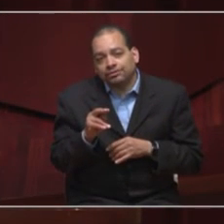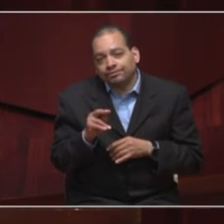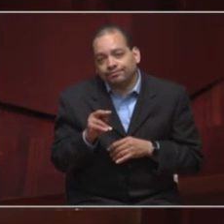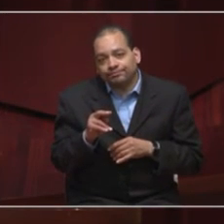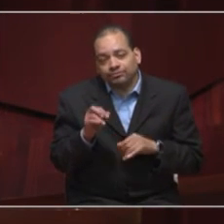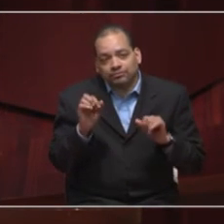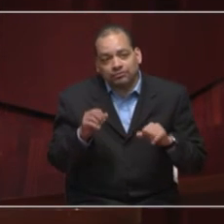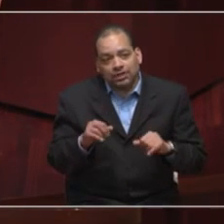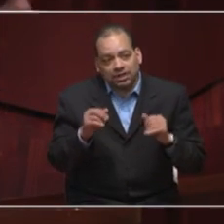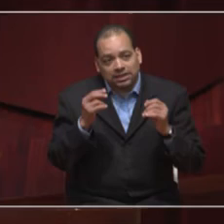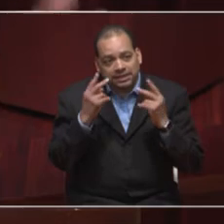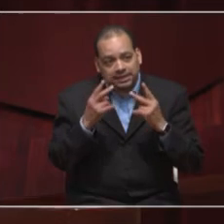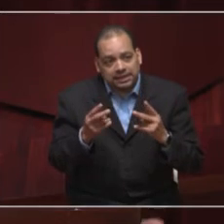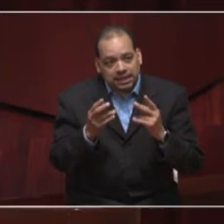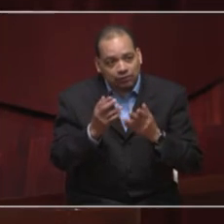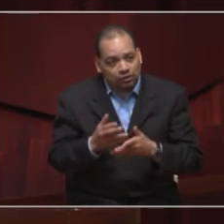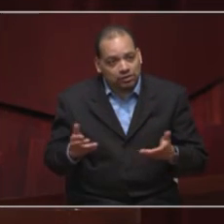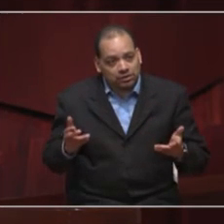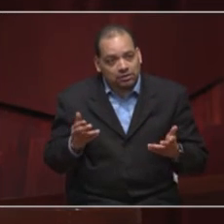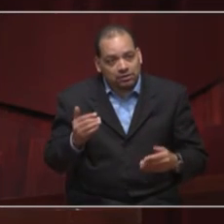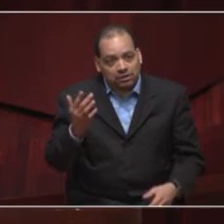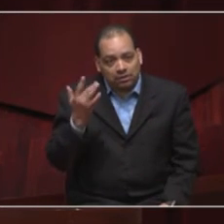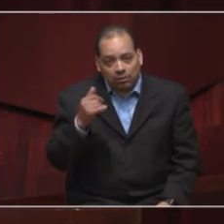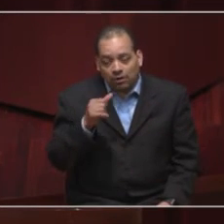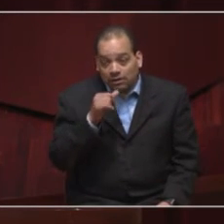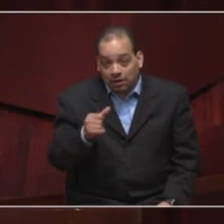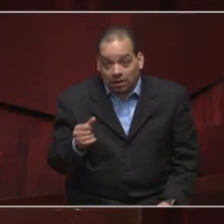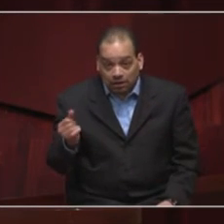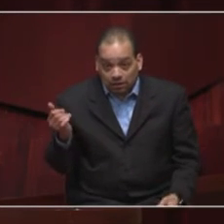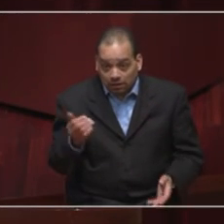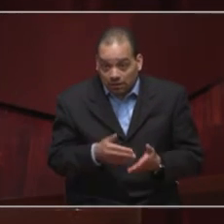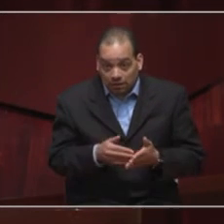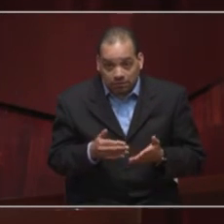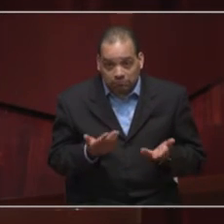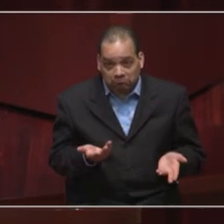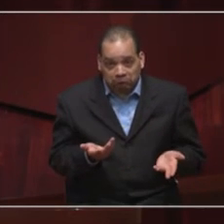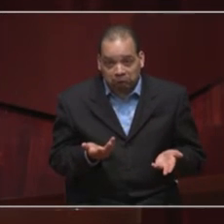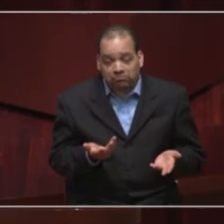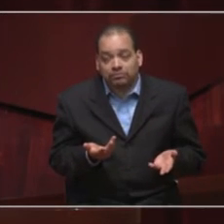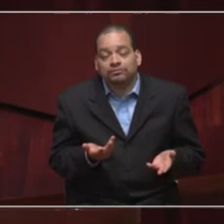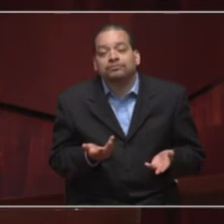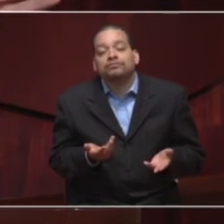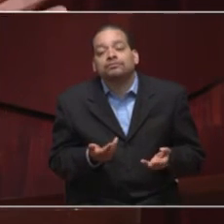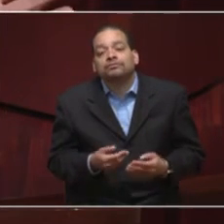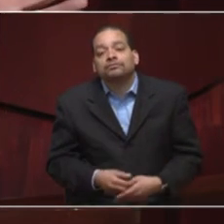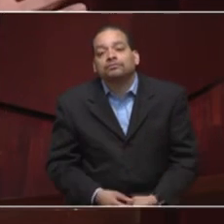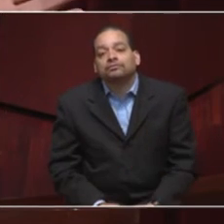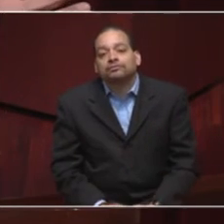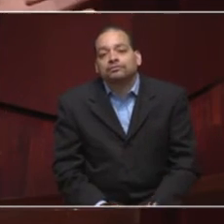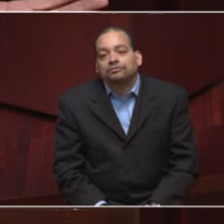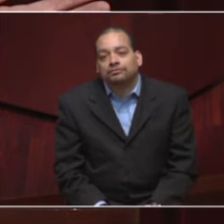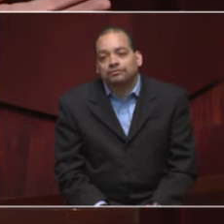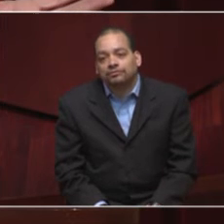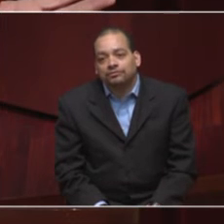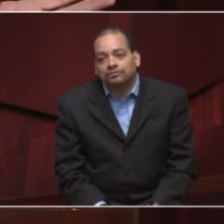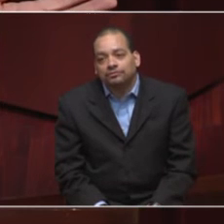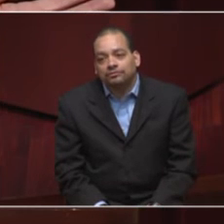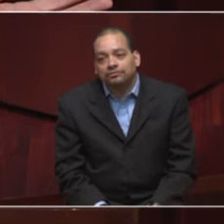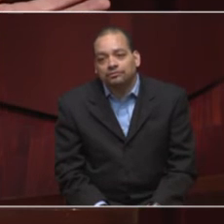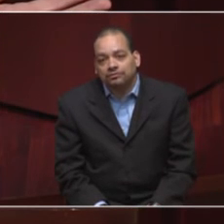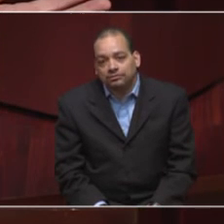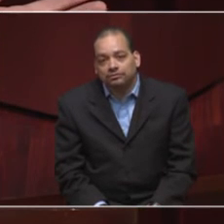everything in your assigned record group. Well, now, why not make that happen upon deployment so that it's almost